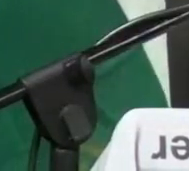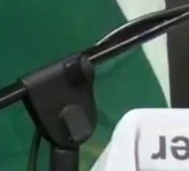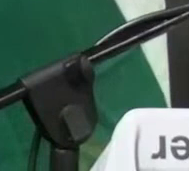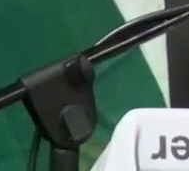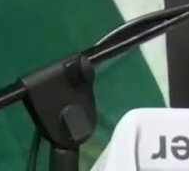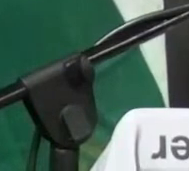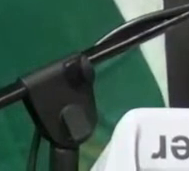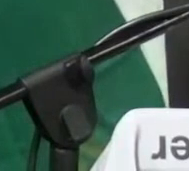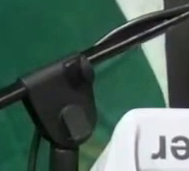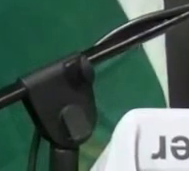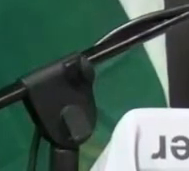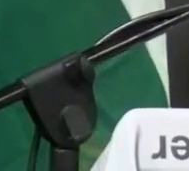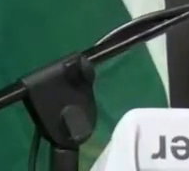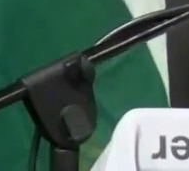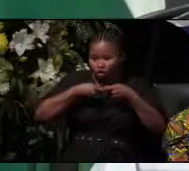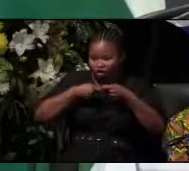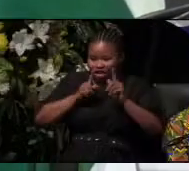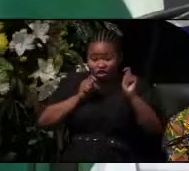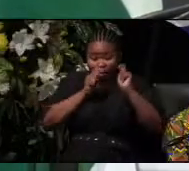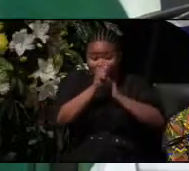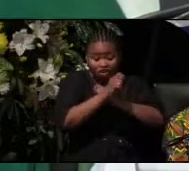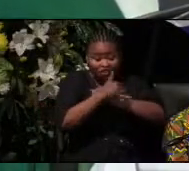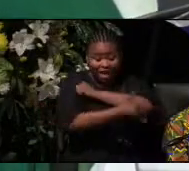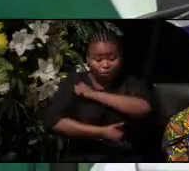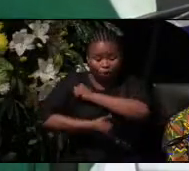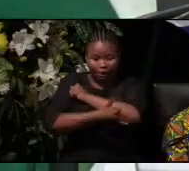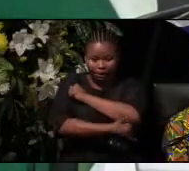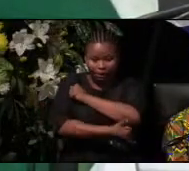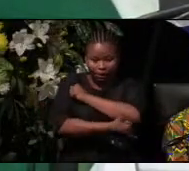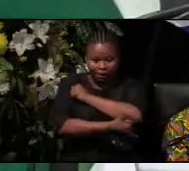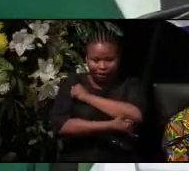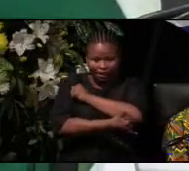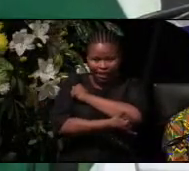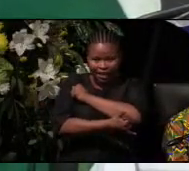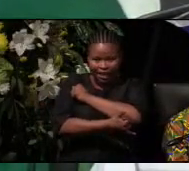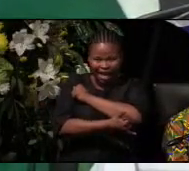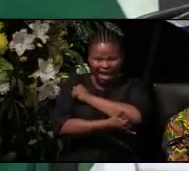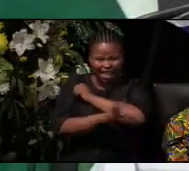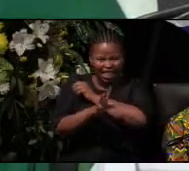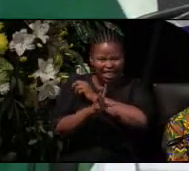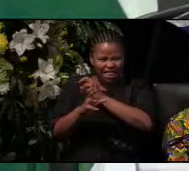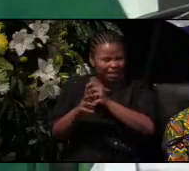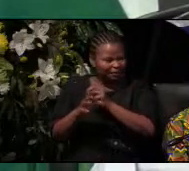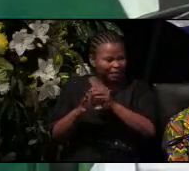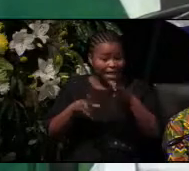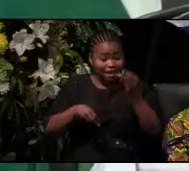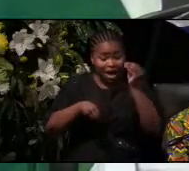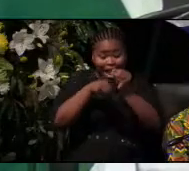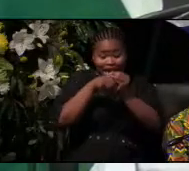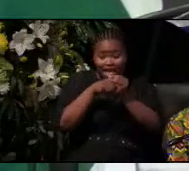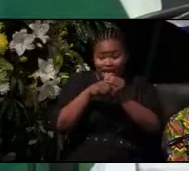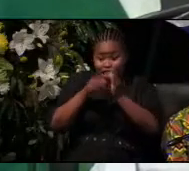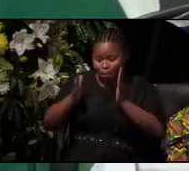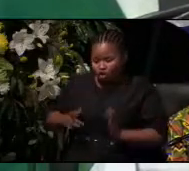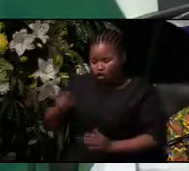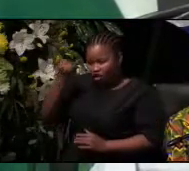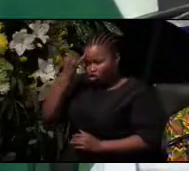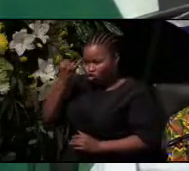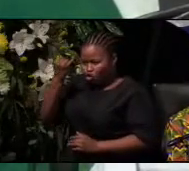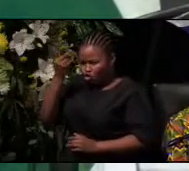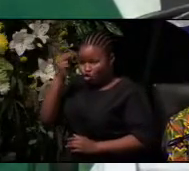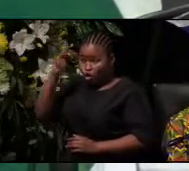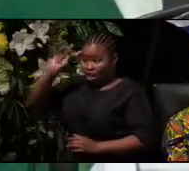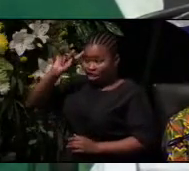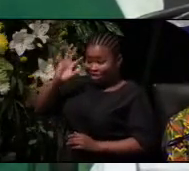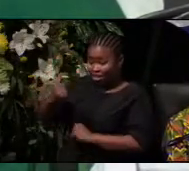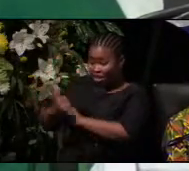of his contribution in our transformation of our country and the value that he has added in the body of knowledge in the